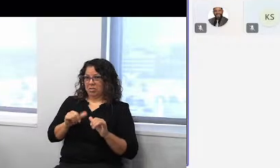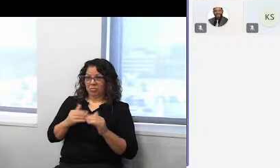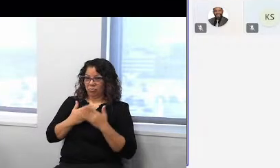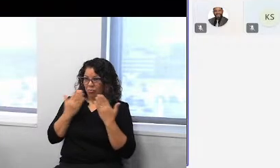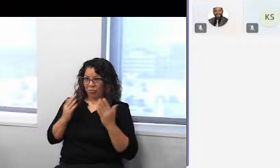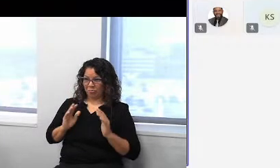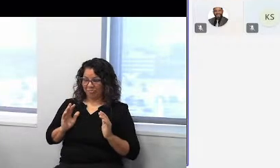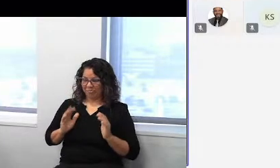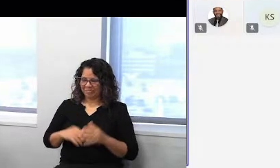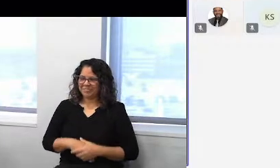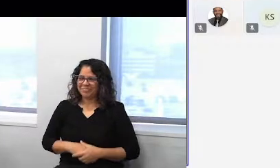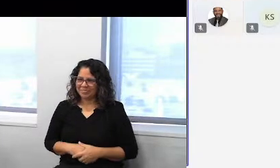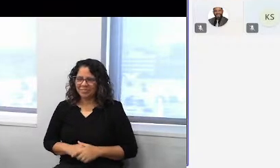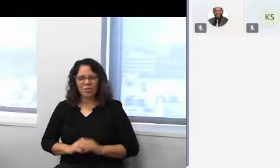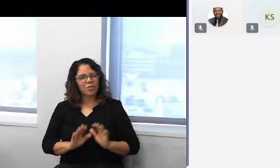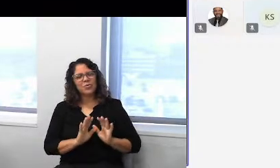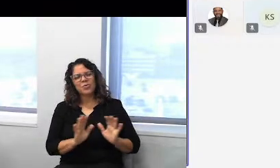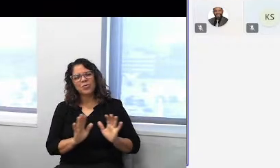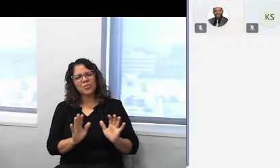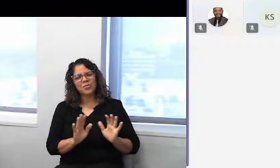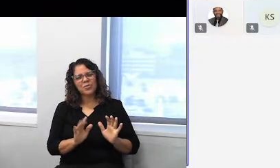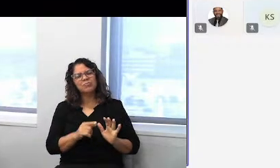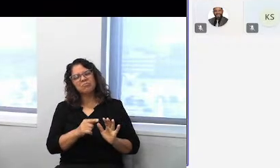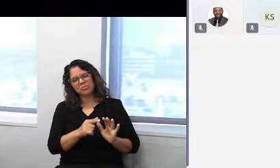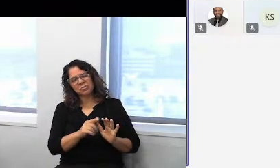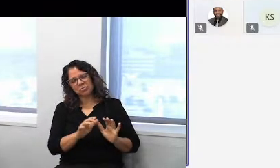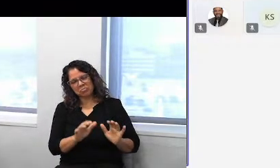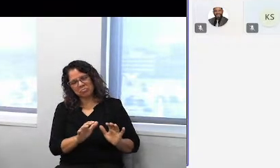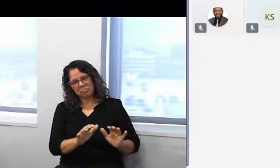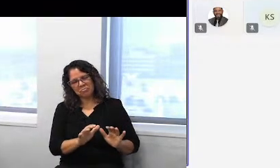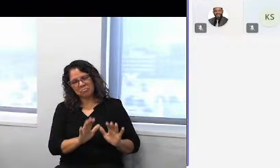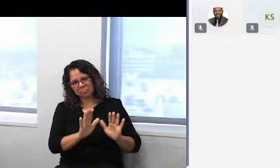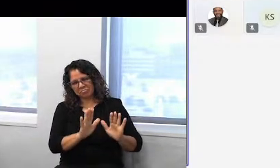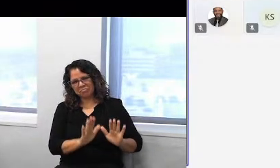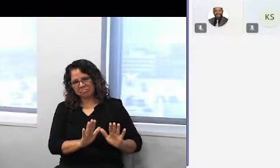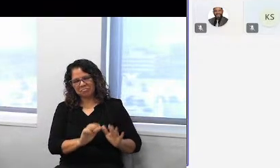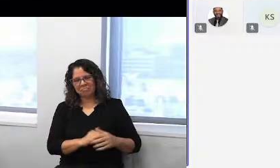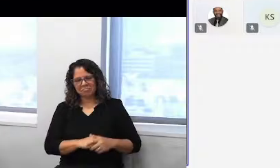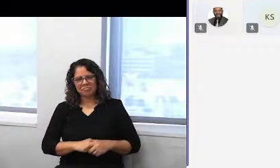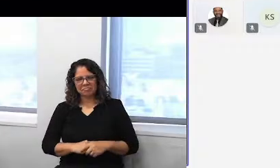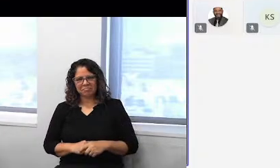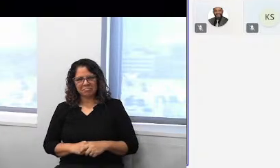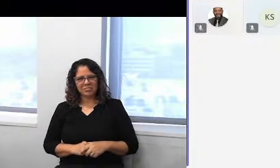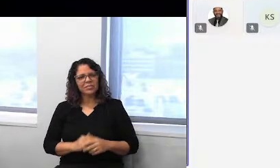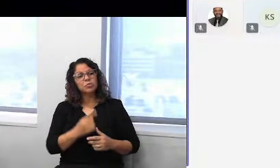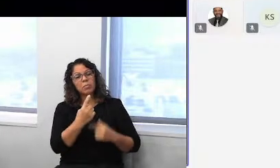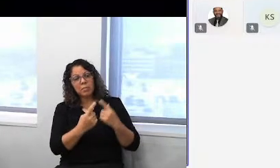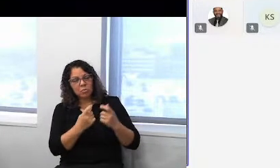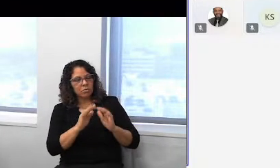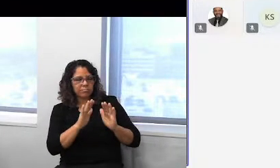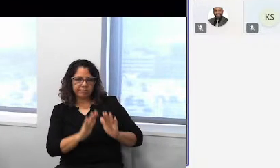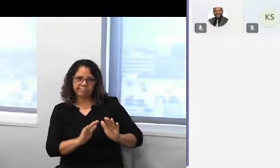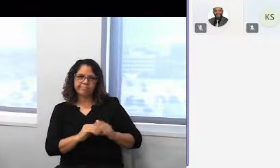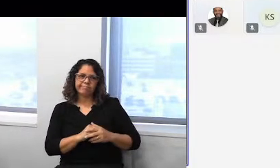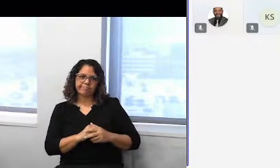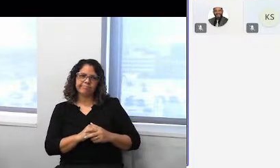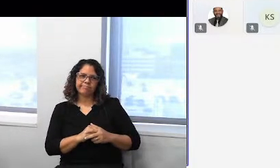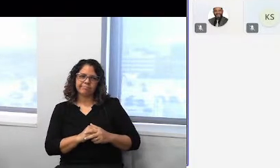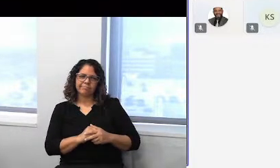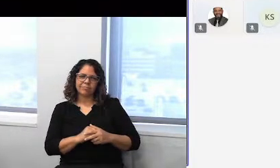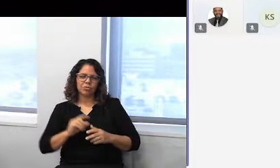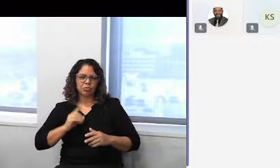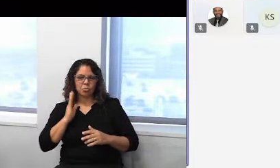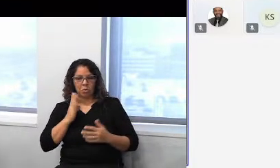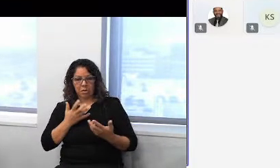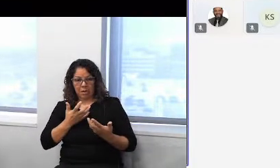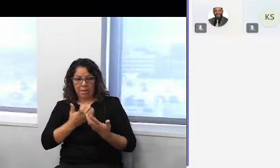you've done through engineers. No, you're done very well. And I think your question is, are we adapting to it, right? We